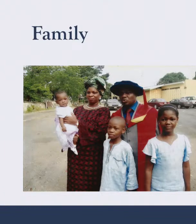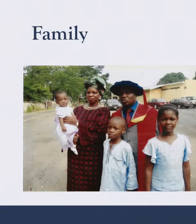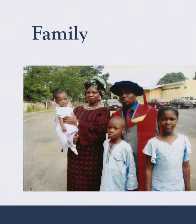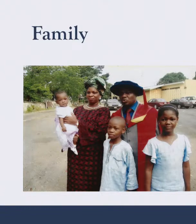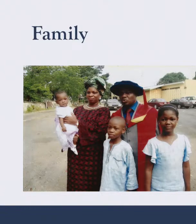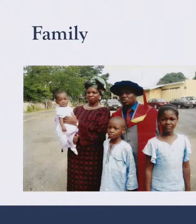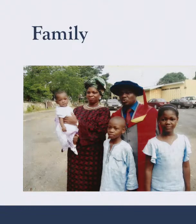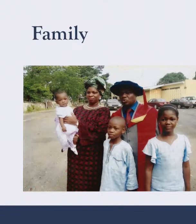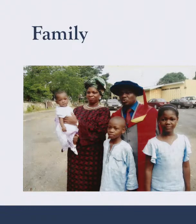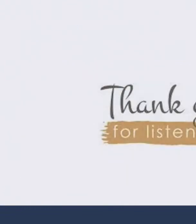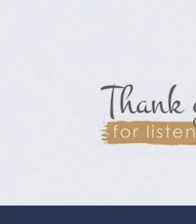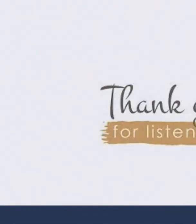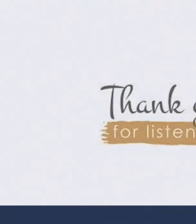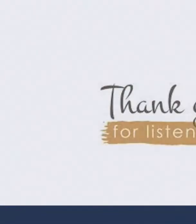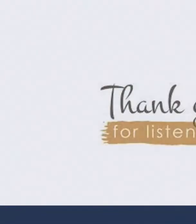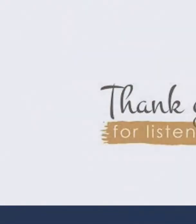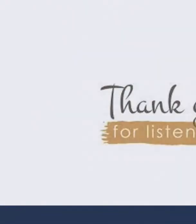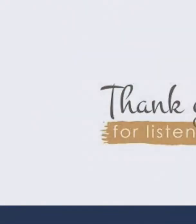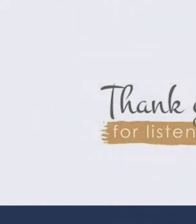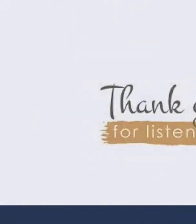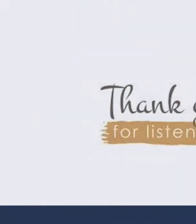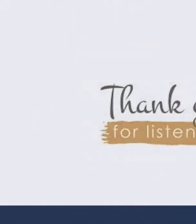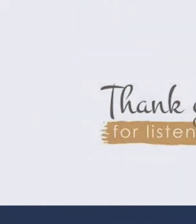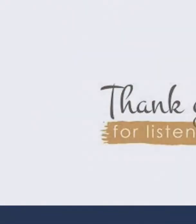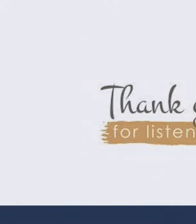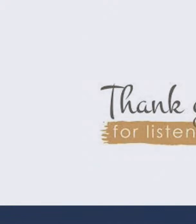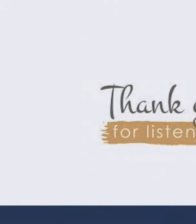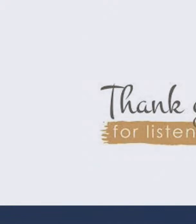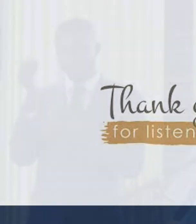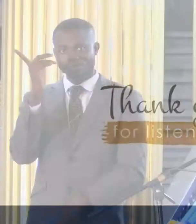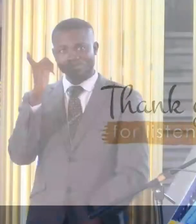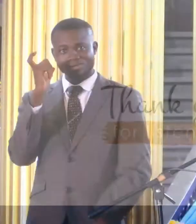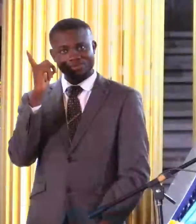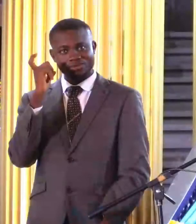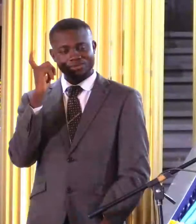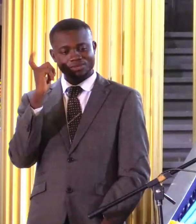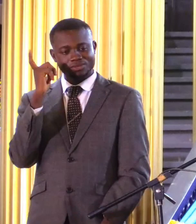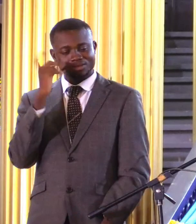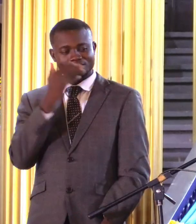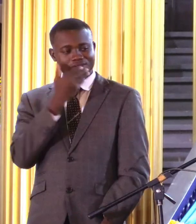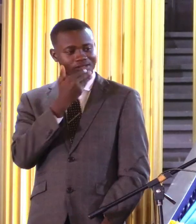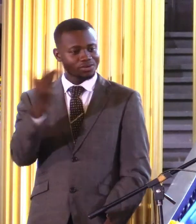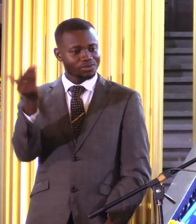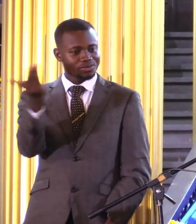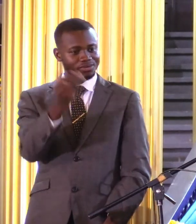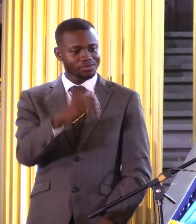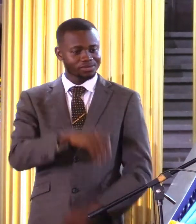On this note, I thank you very much for listening. Thank you very much.